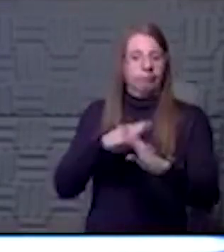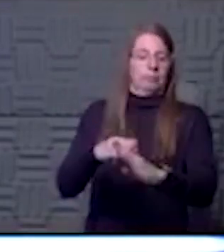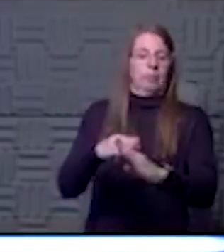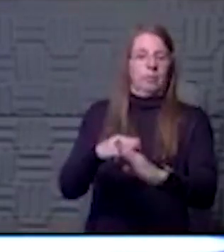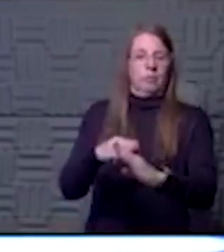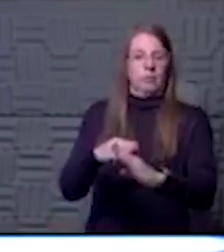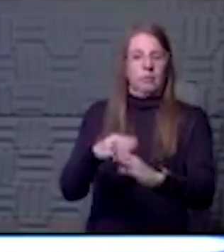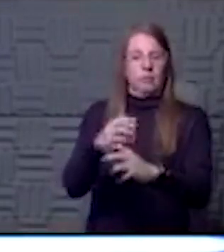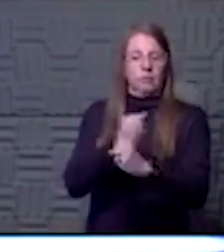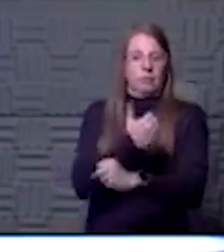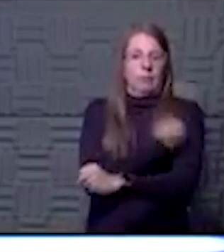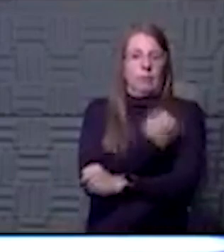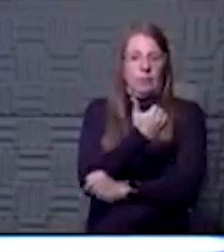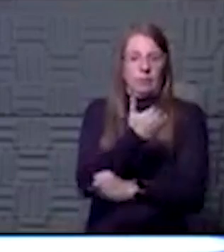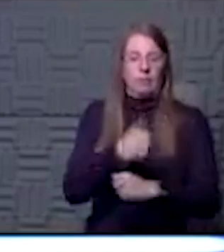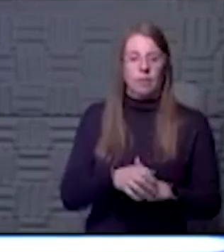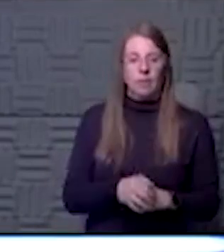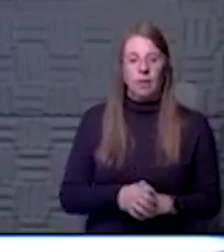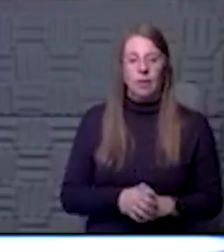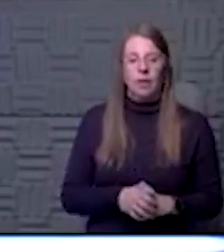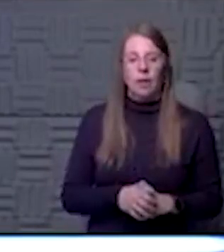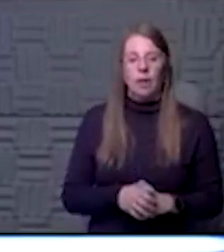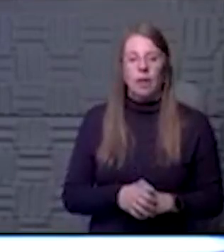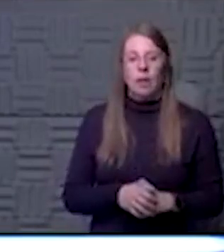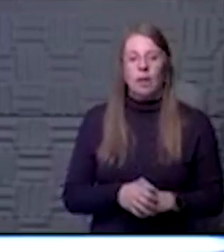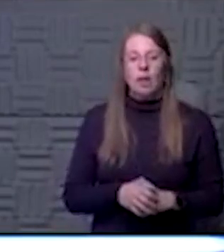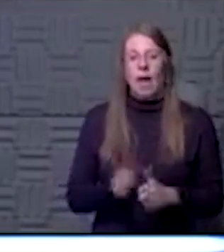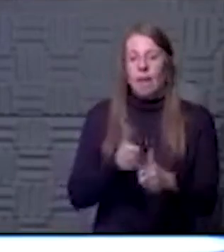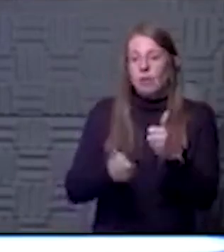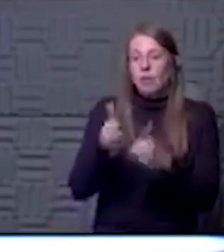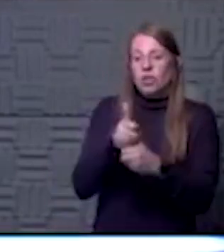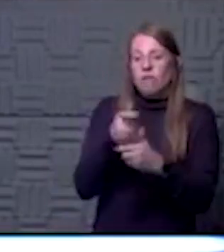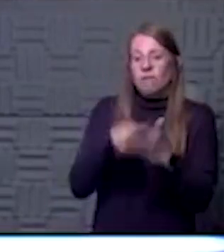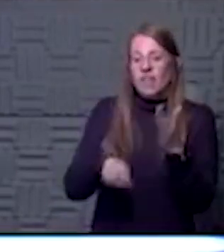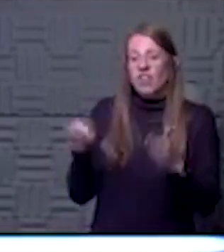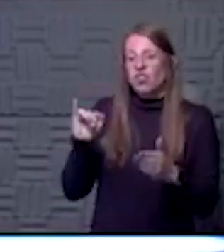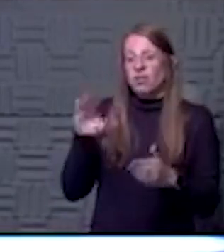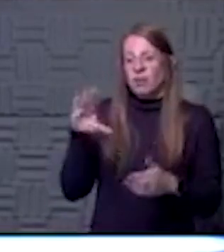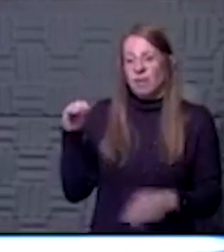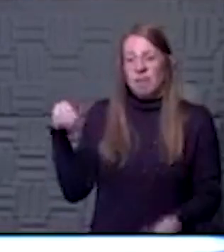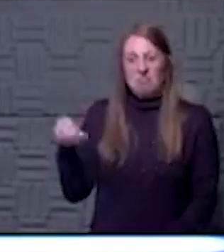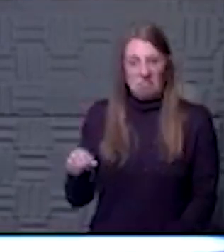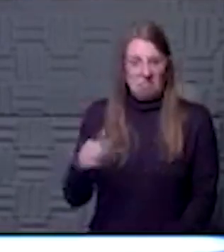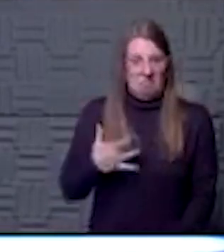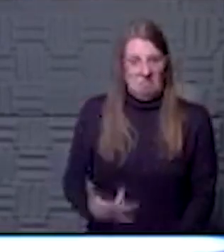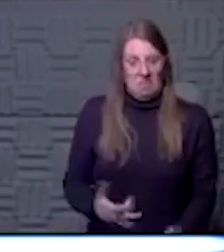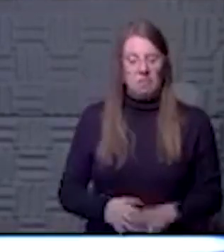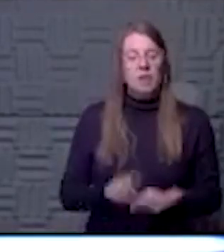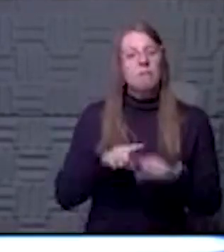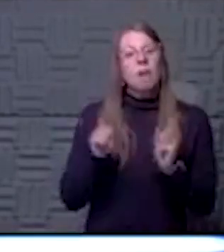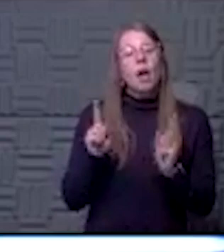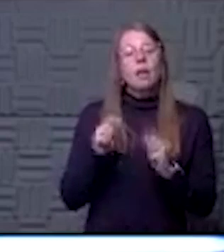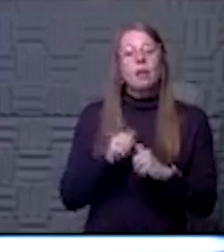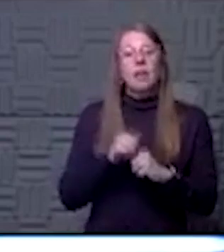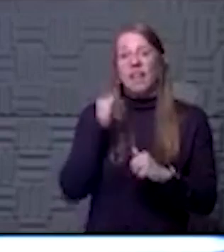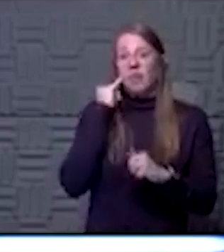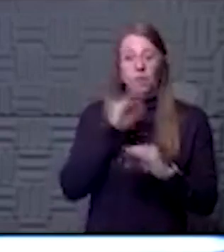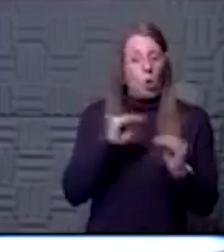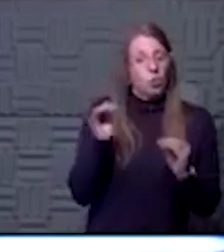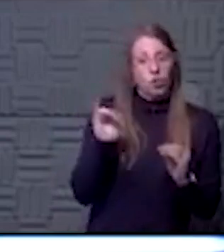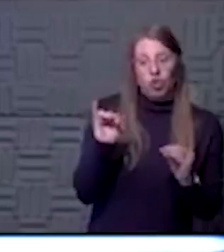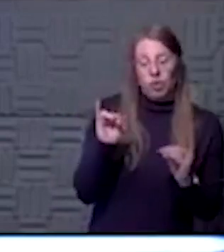virus. So an administration fee is pretty common. Insurance companies pick that up. But if you're